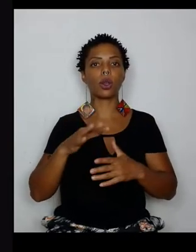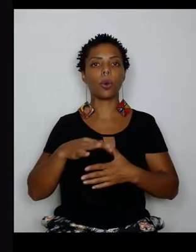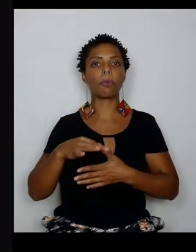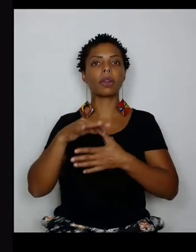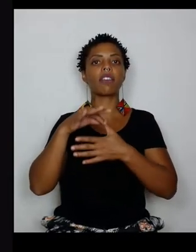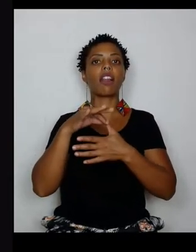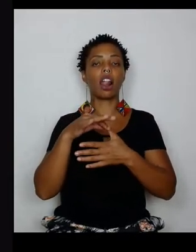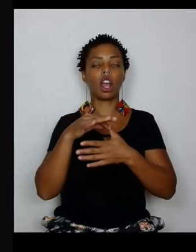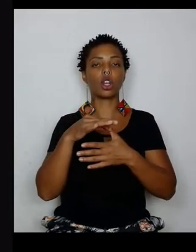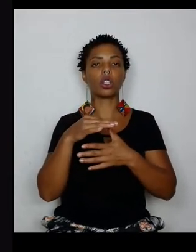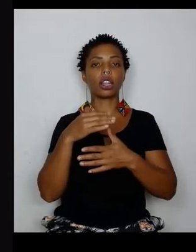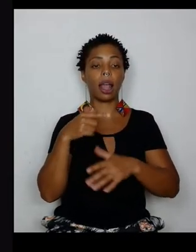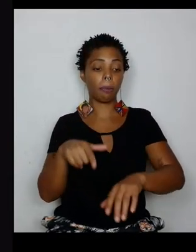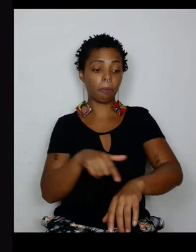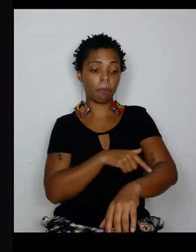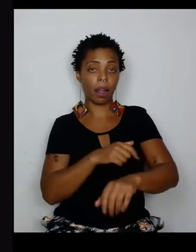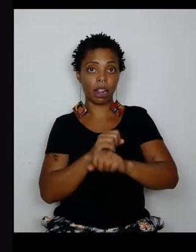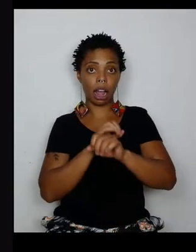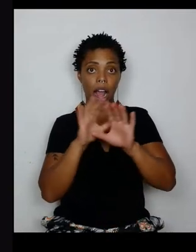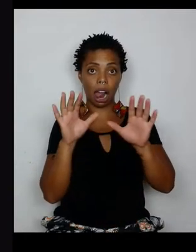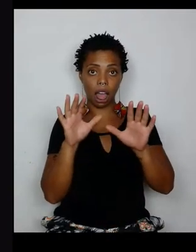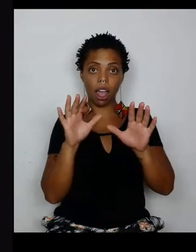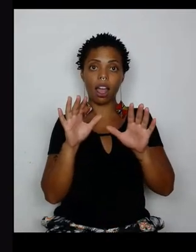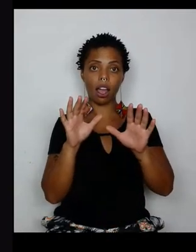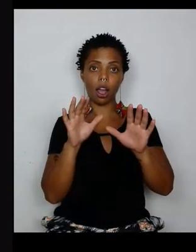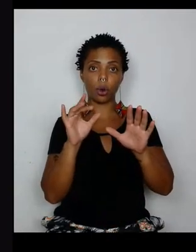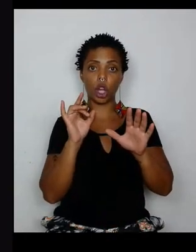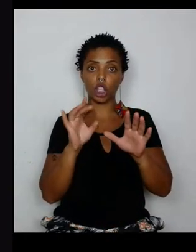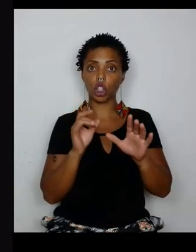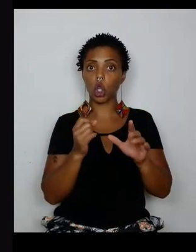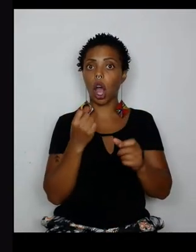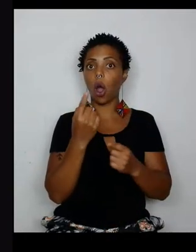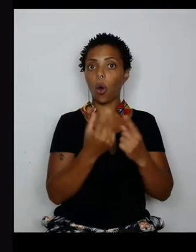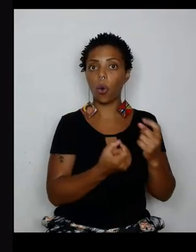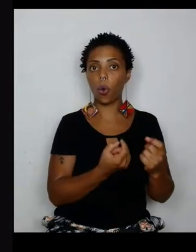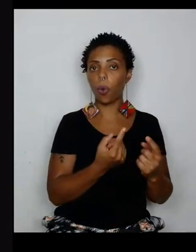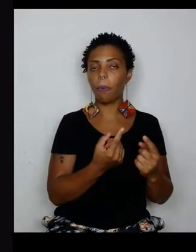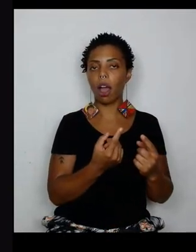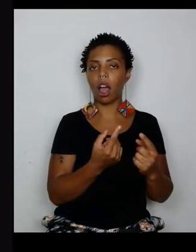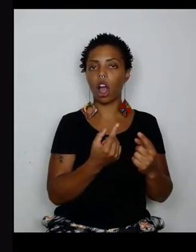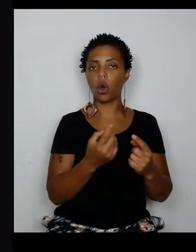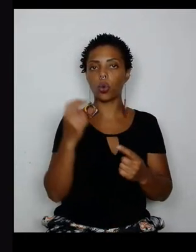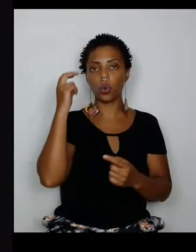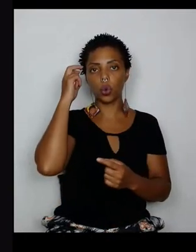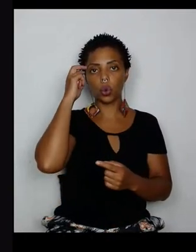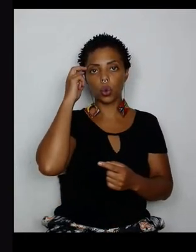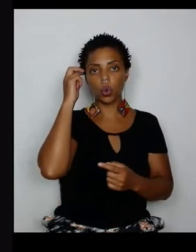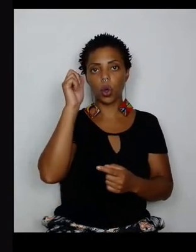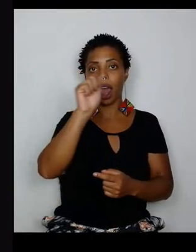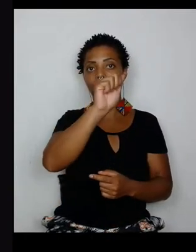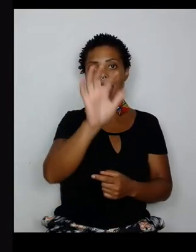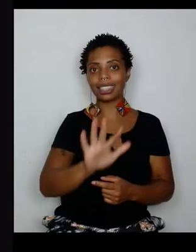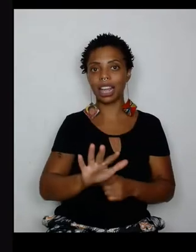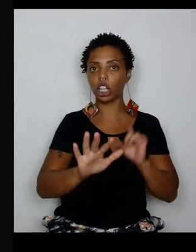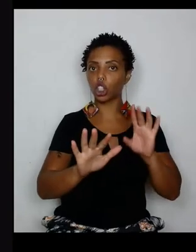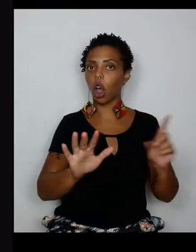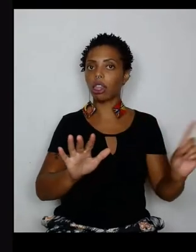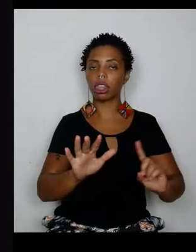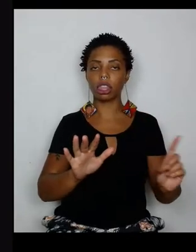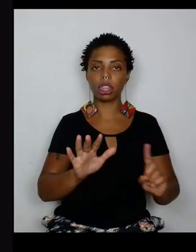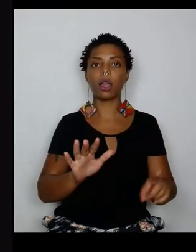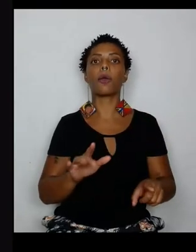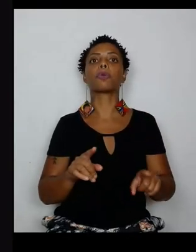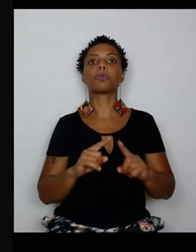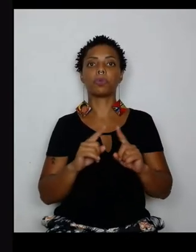not only in certain asian cultures where it arguably relates more to class but